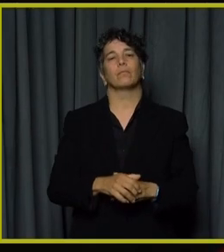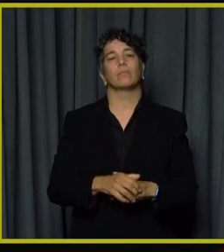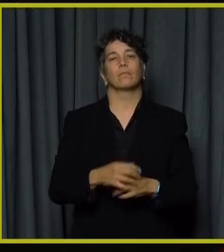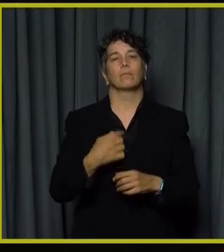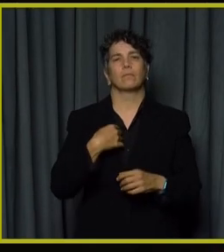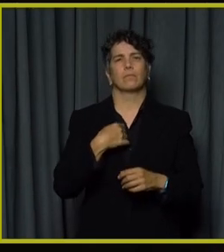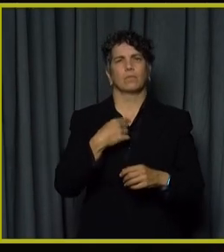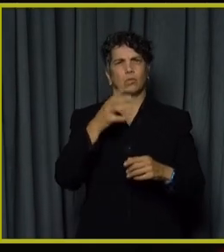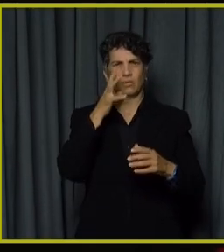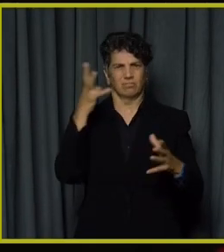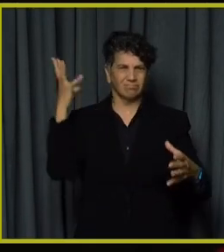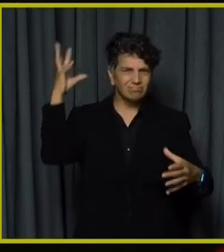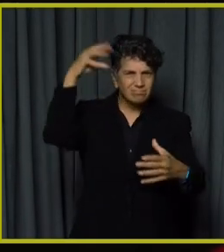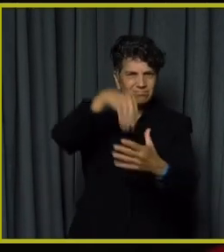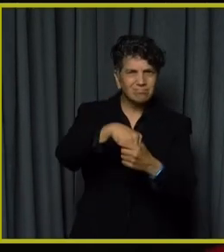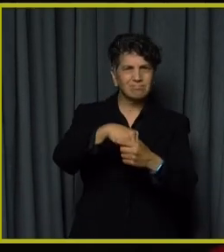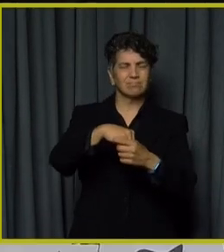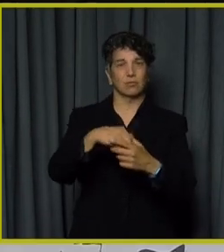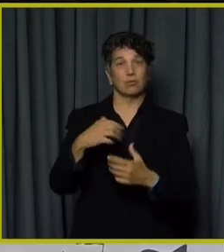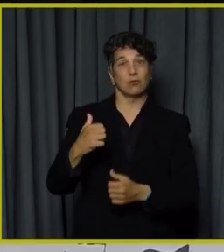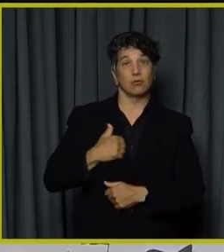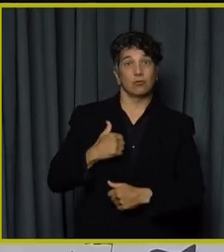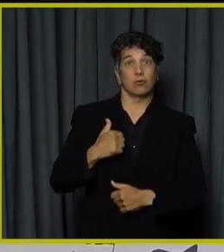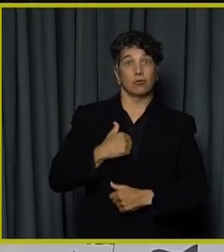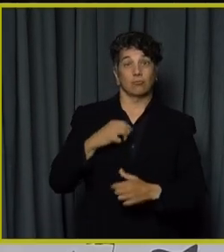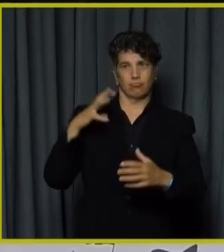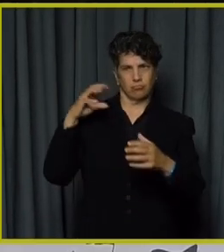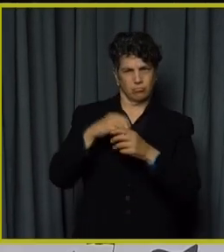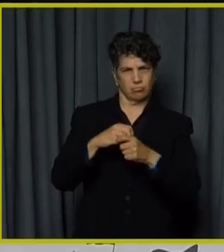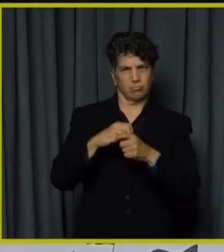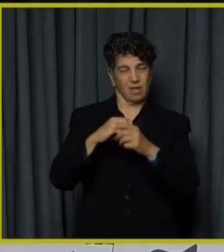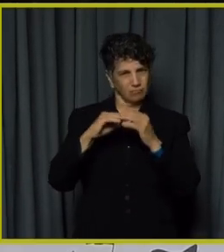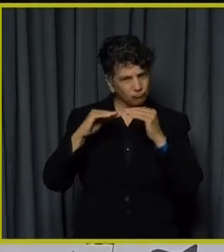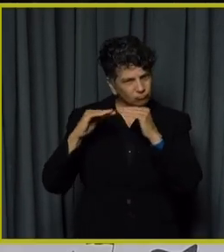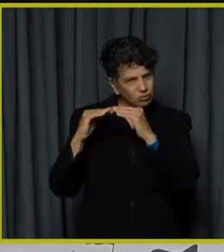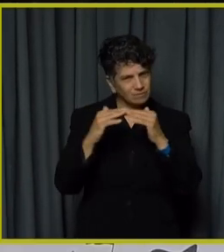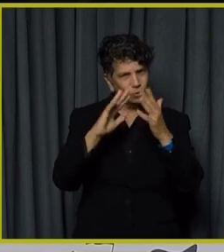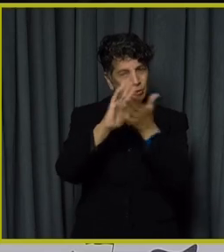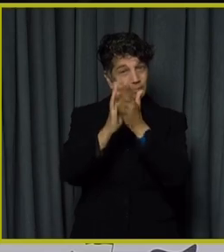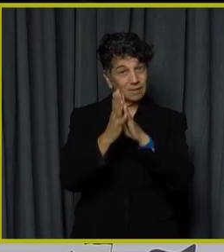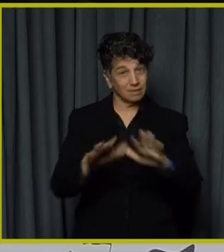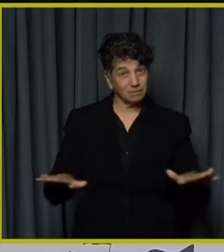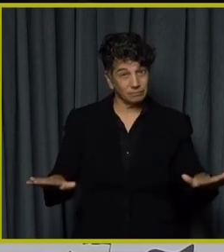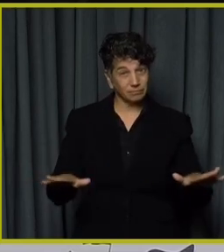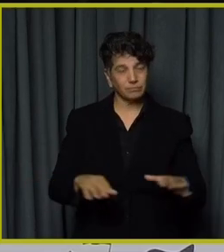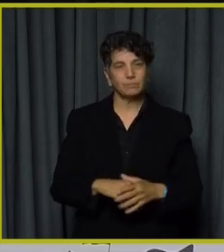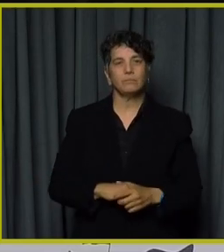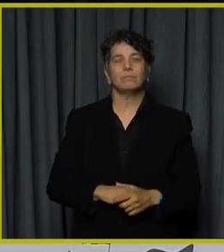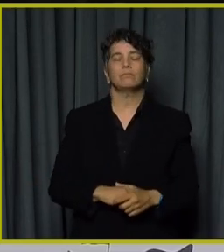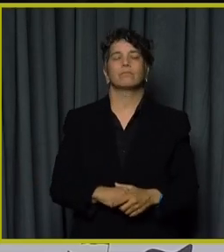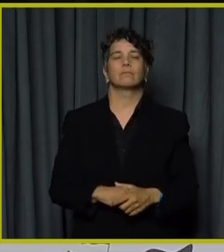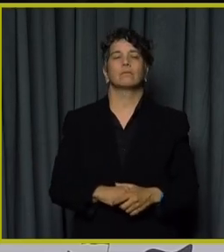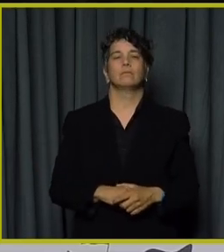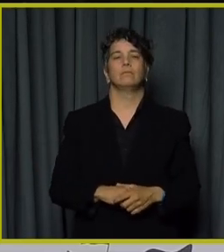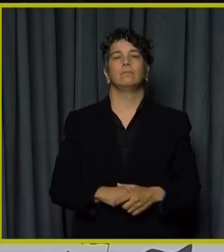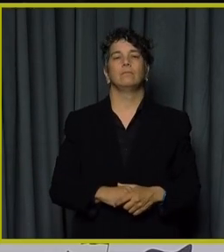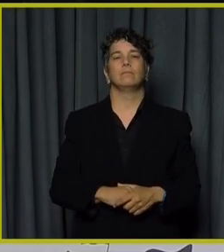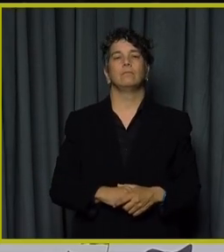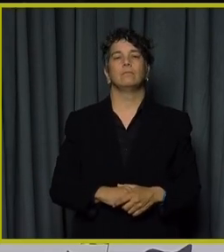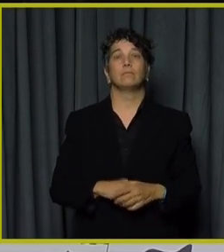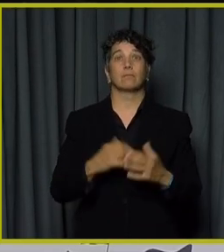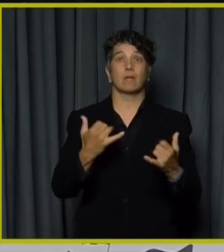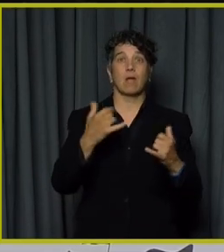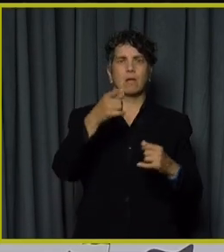and peace. Coming up, you're going to hear from people impacted by poverty wages, from